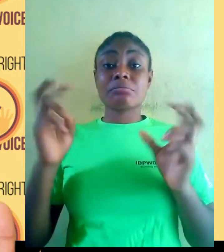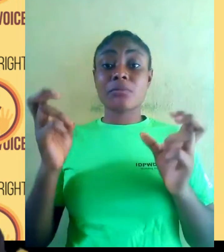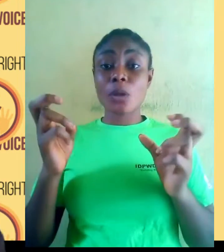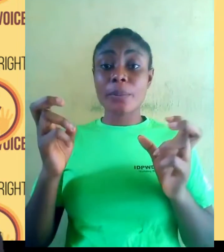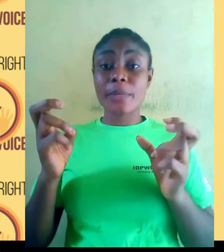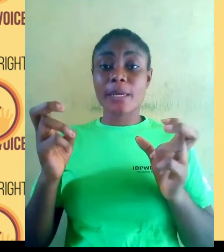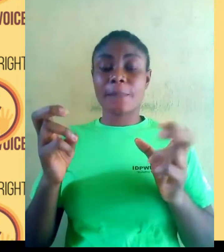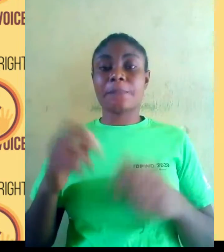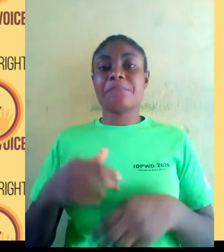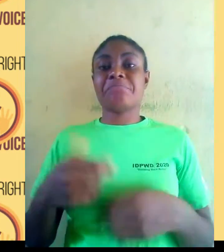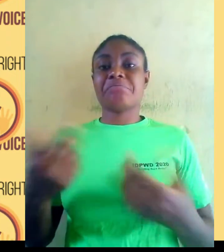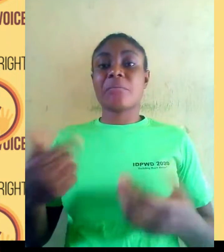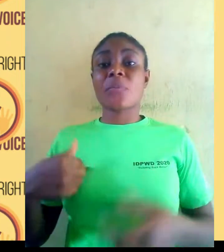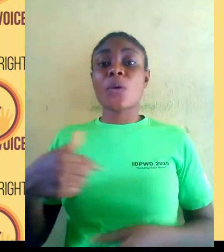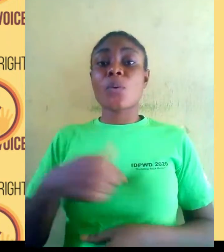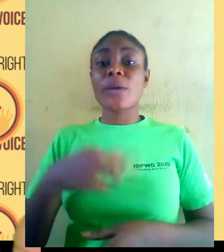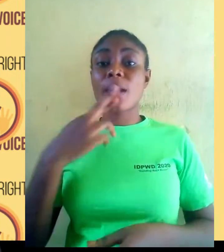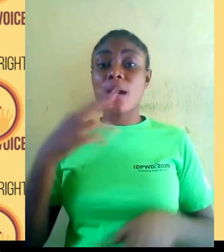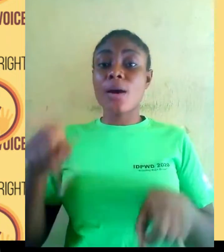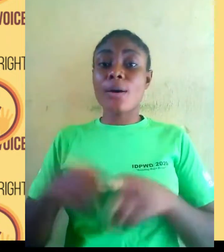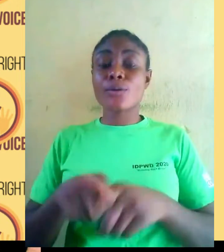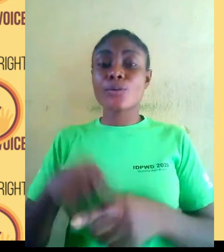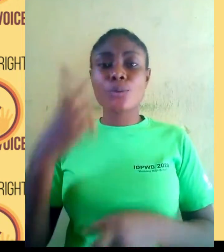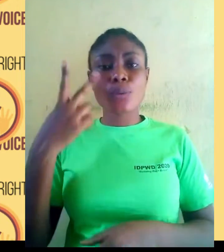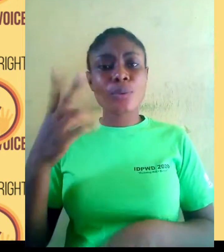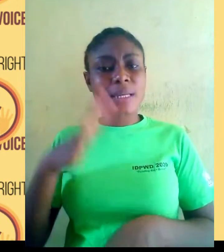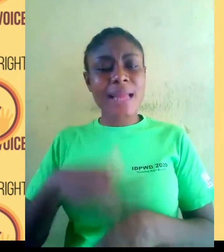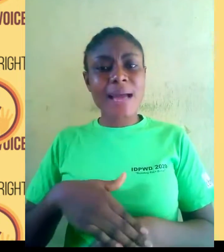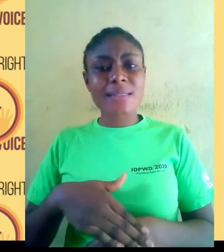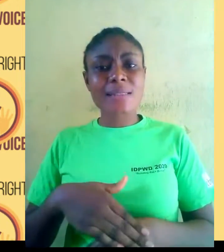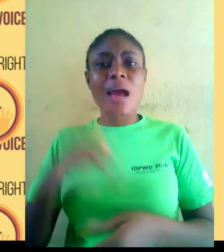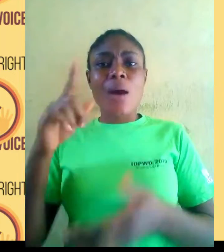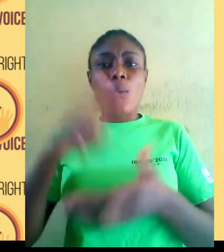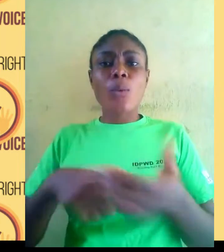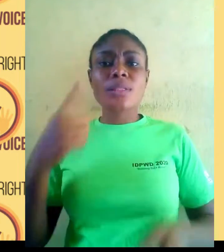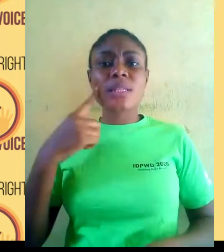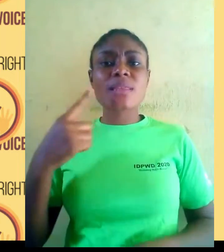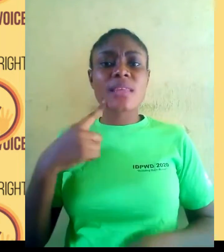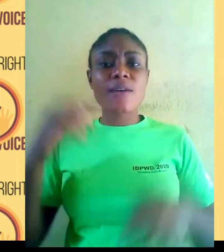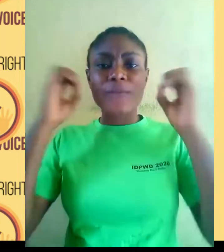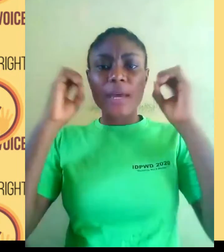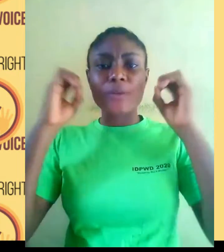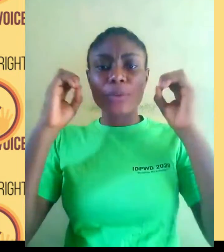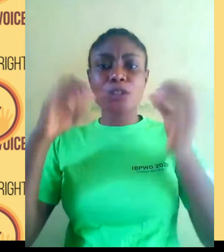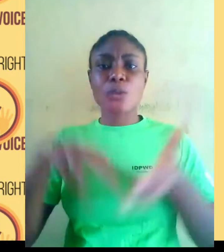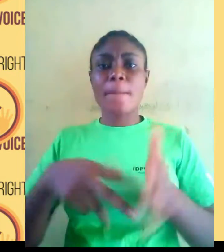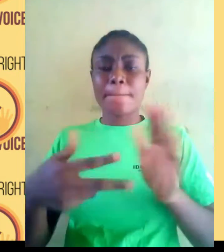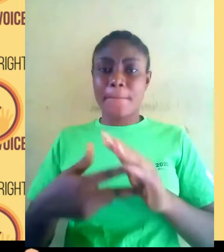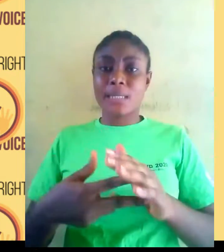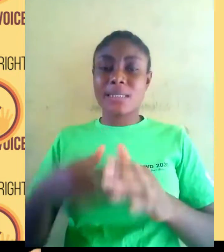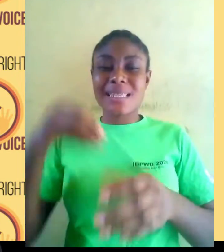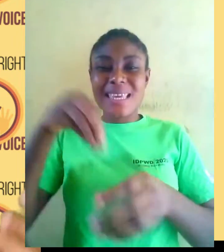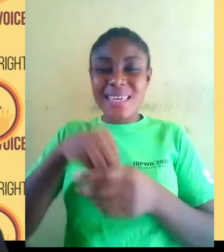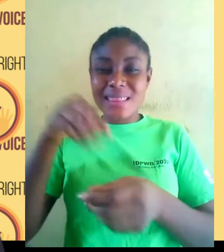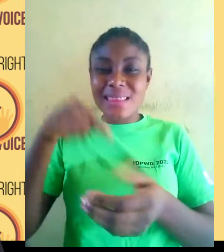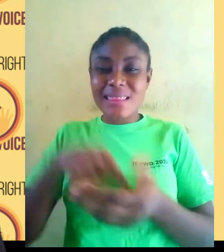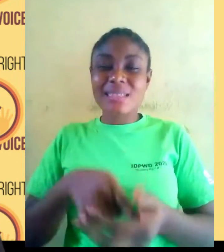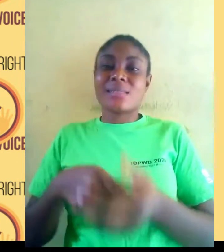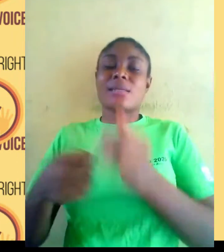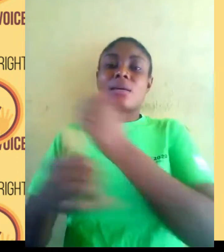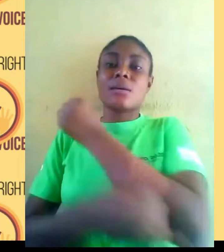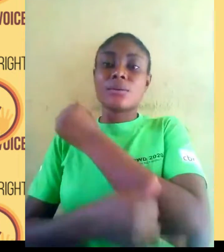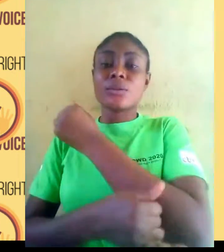was also looking at what deaf education means in the countries. And I looked